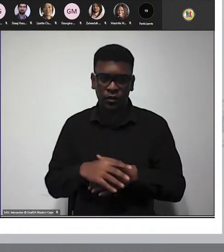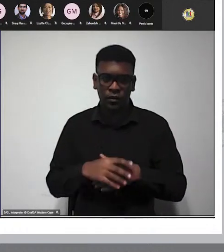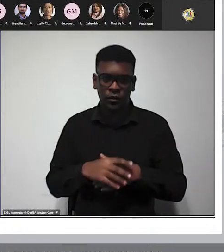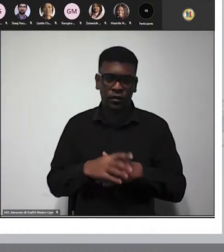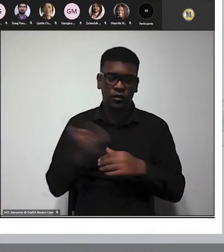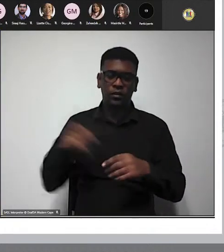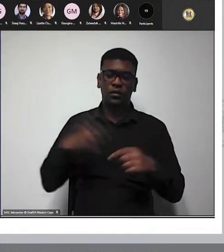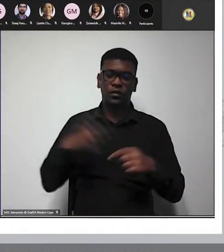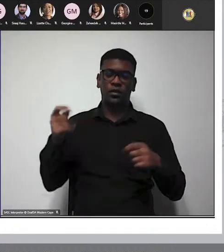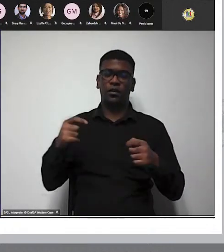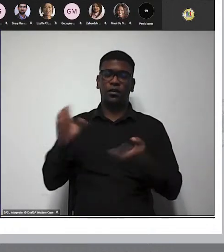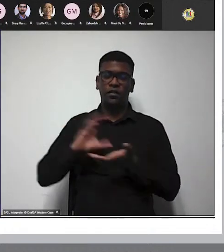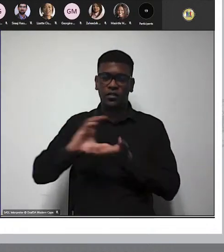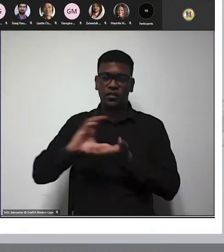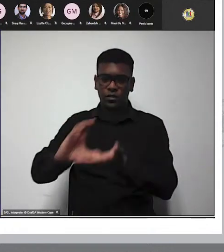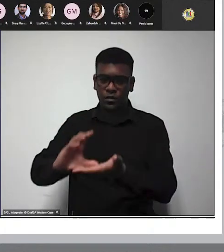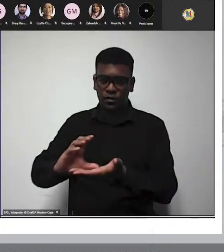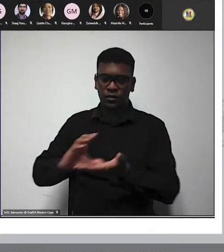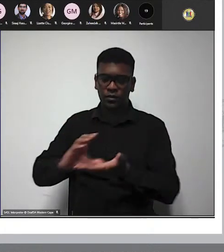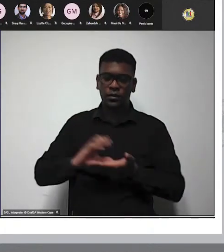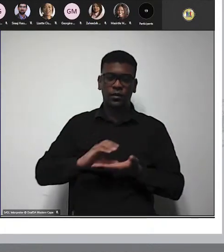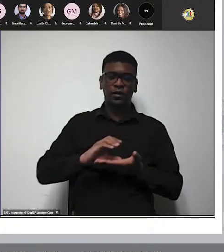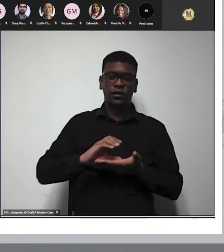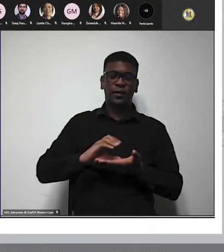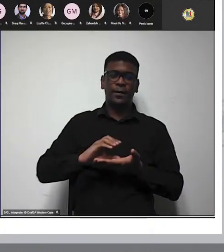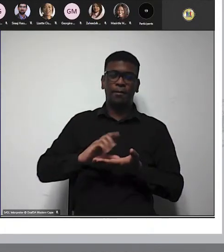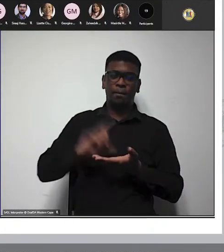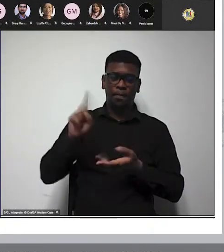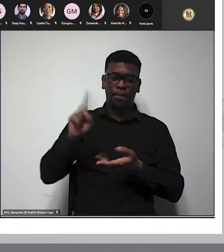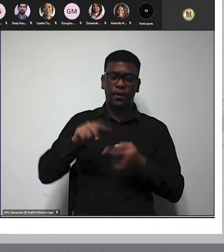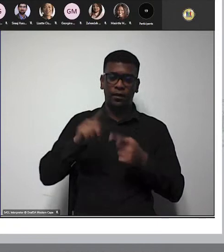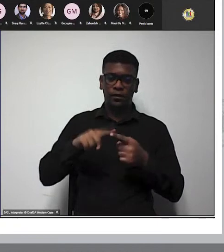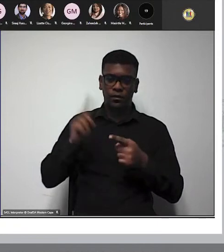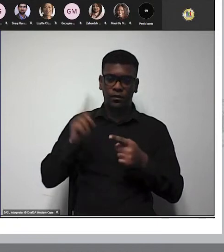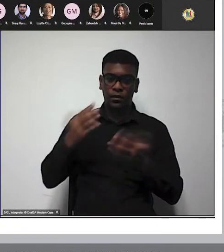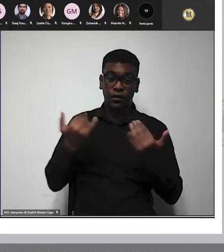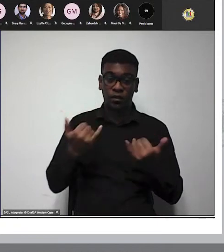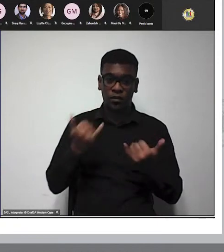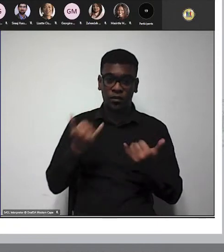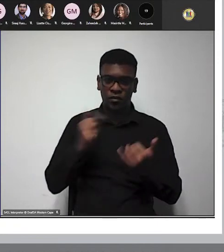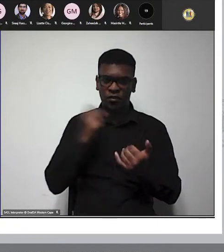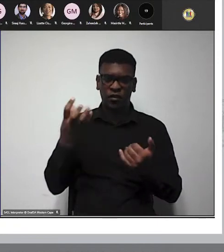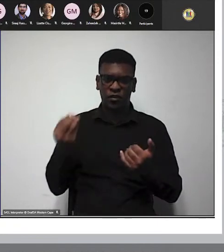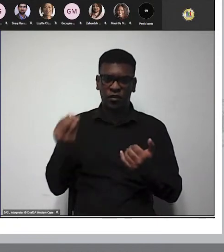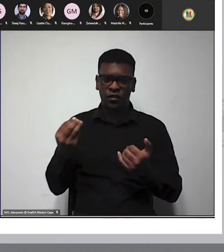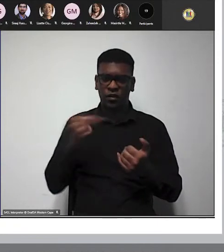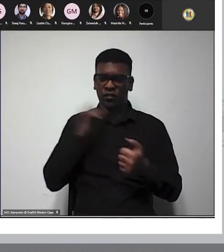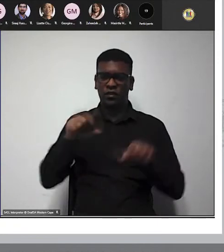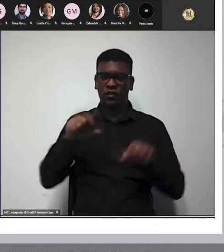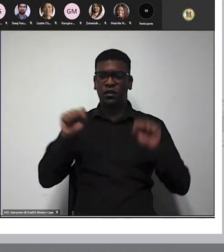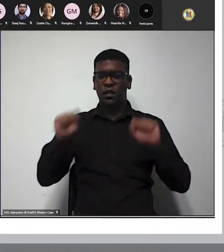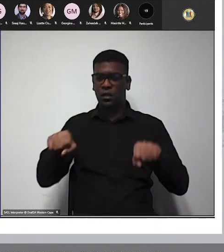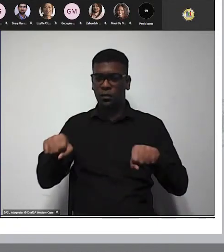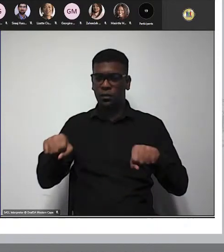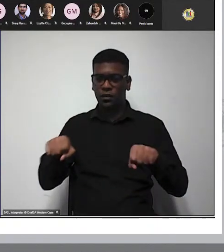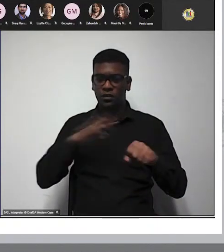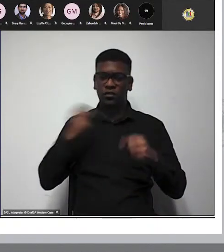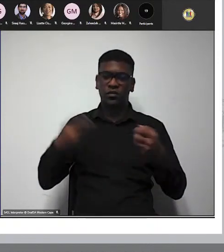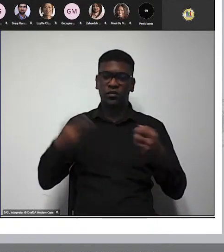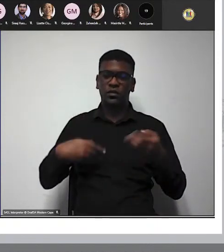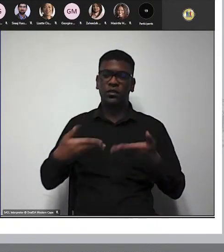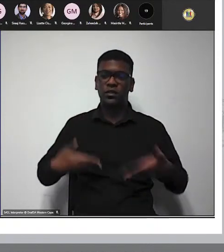investment. And so at the moment, we don't have any agreements on services or digital